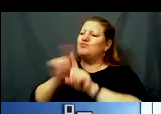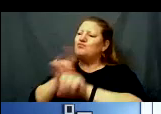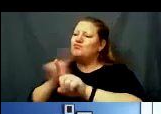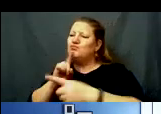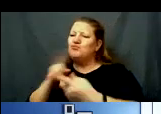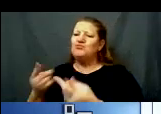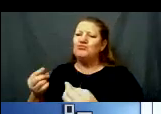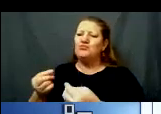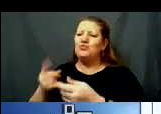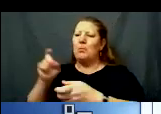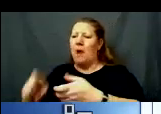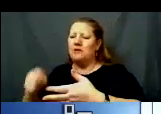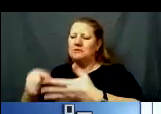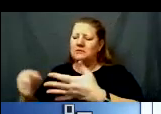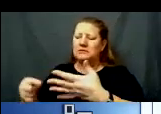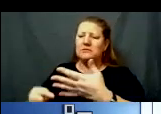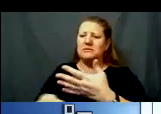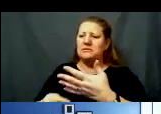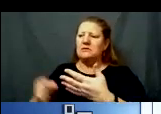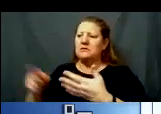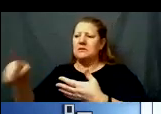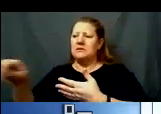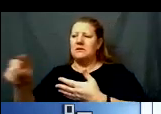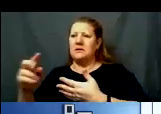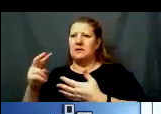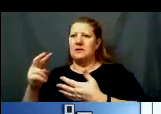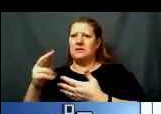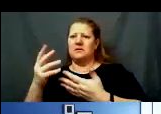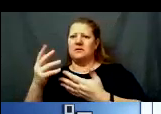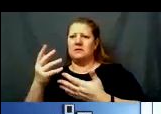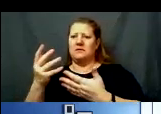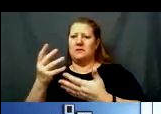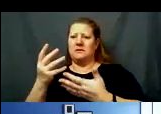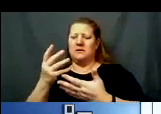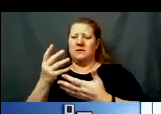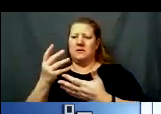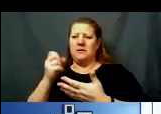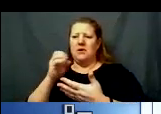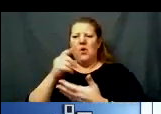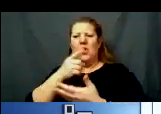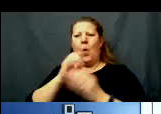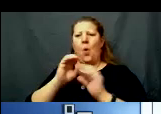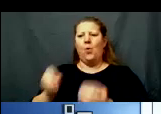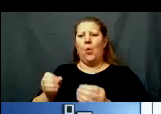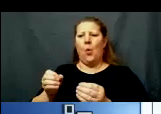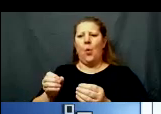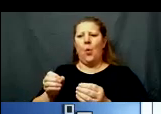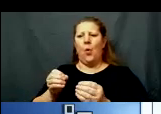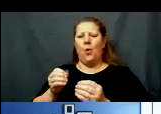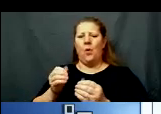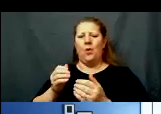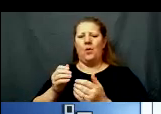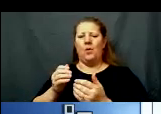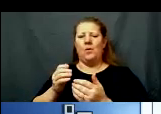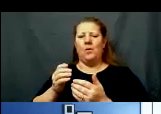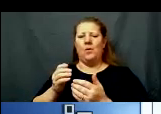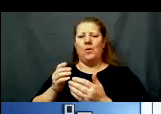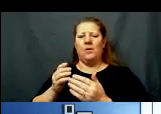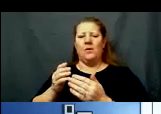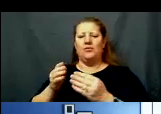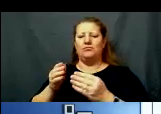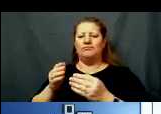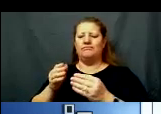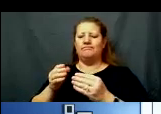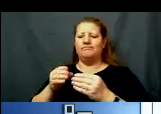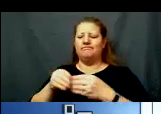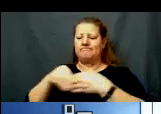that the rest of us might, right? And so there is little allowance for neural diversity in the system and